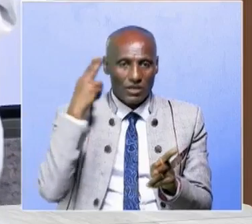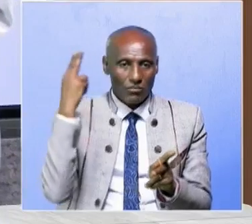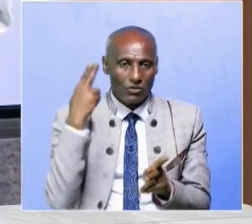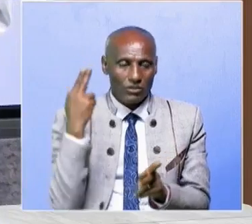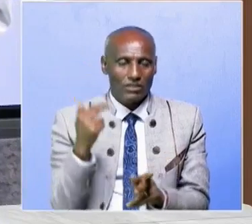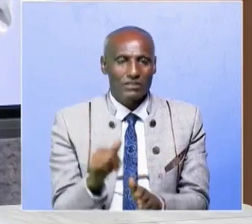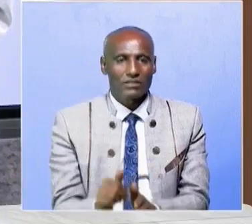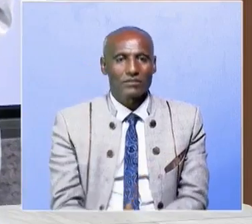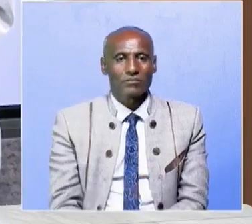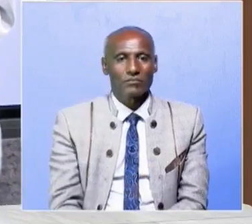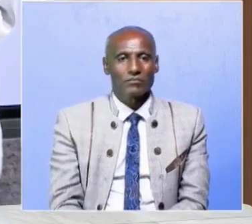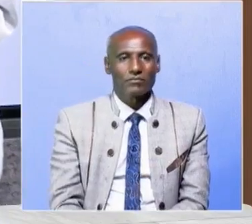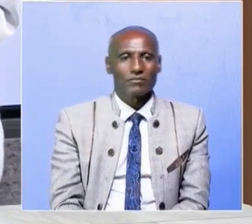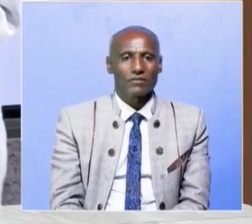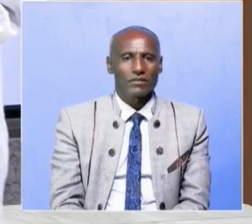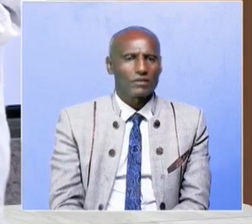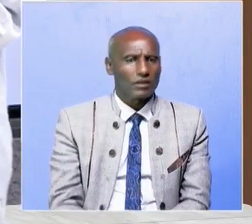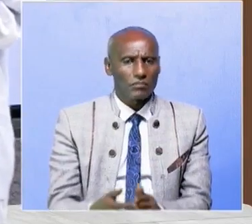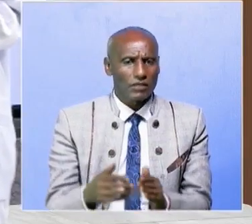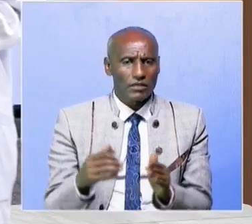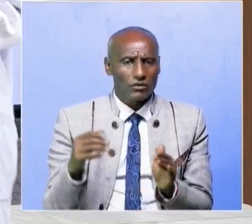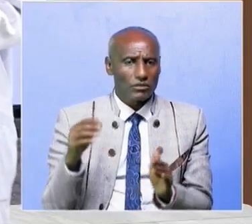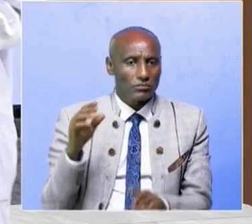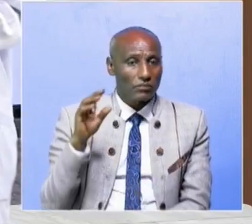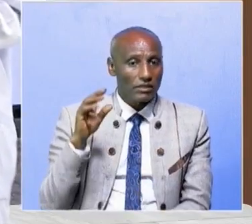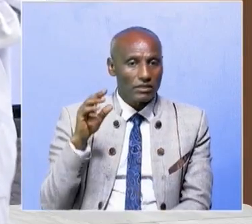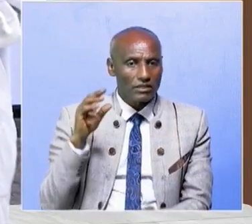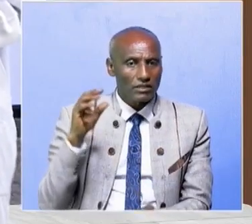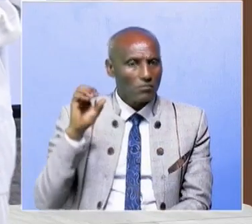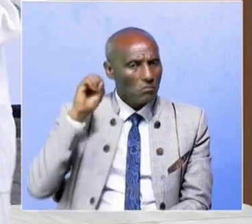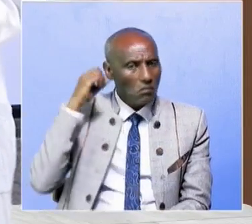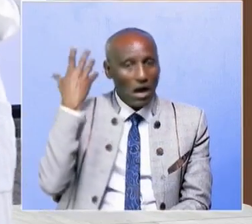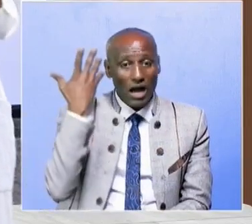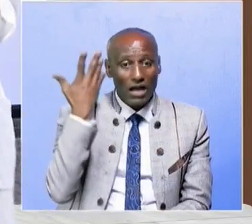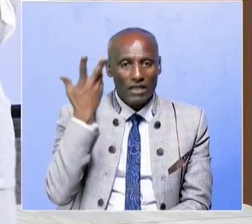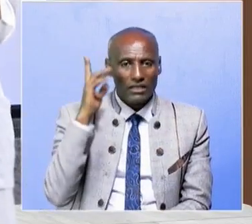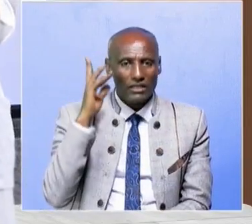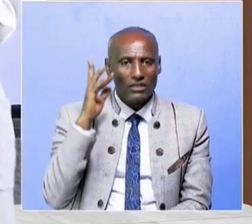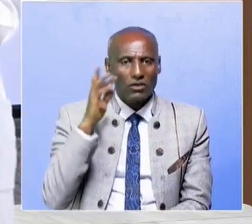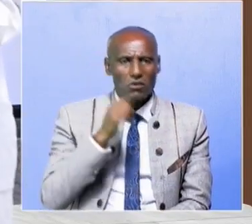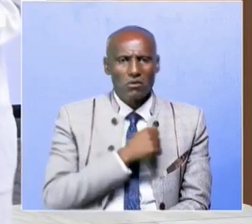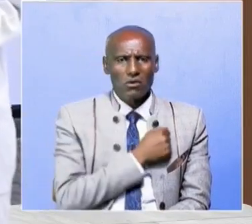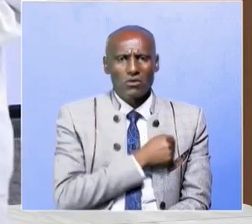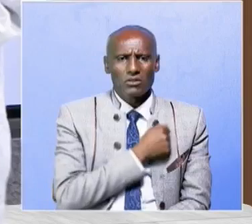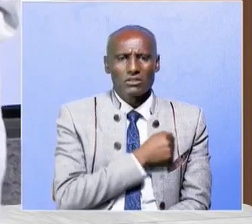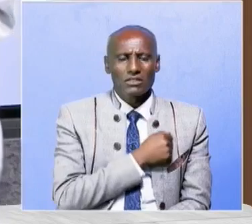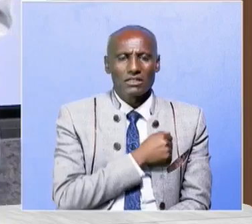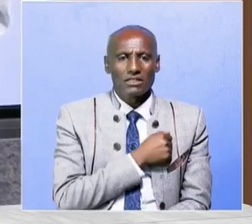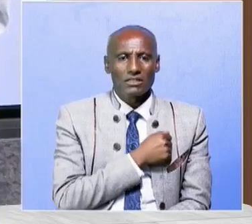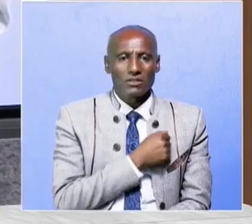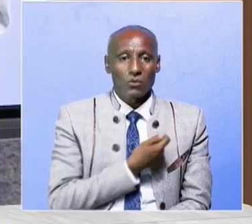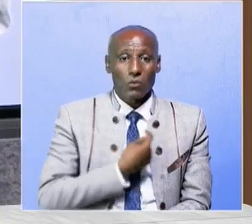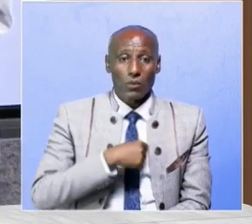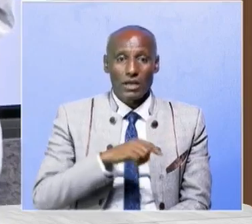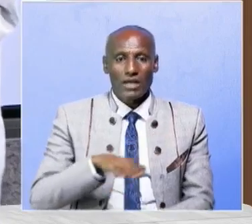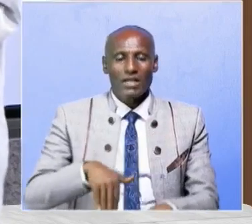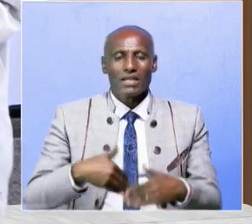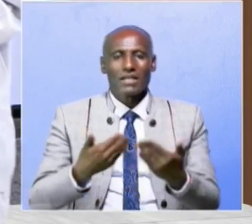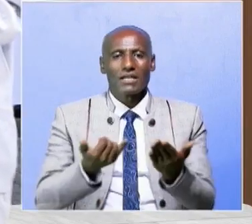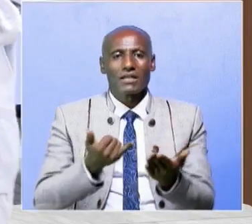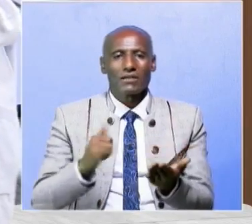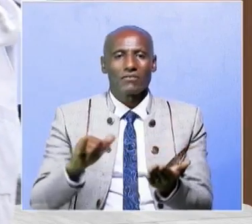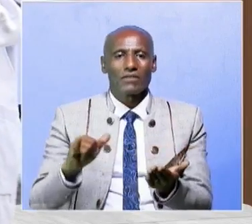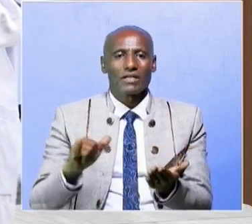people and make them angry or sad or make them feel negative. When you're giving opinion, you should